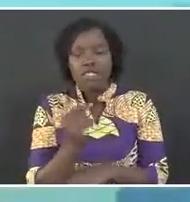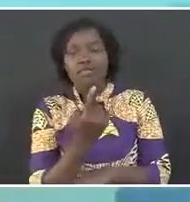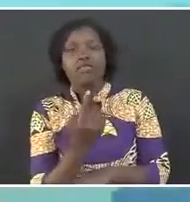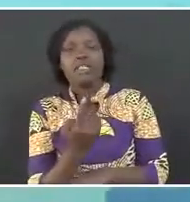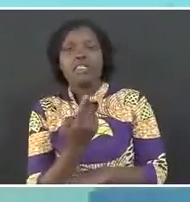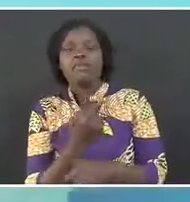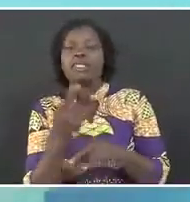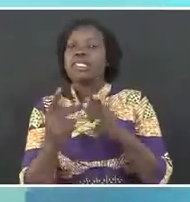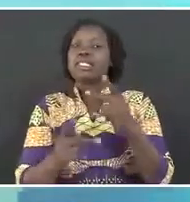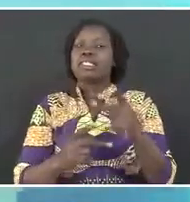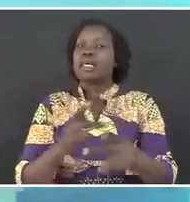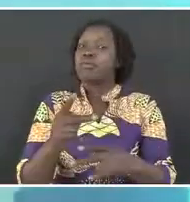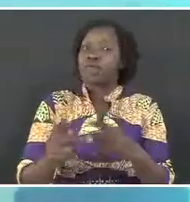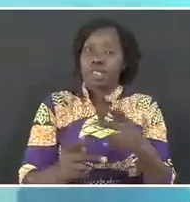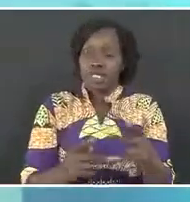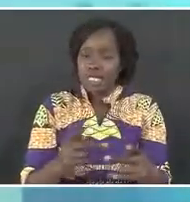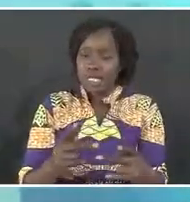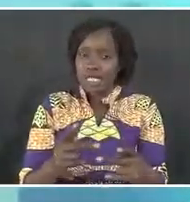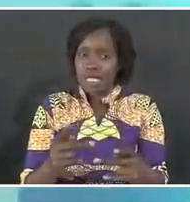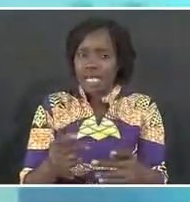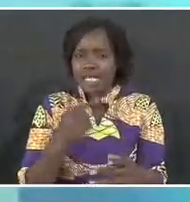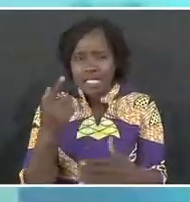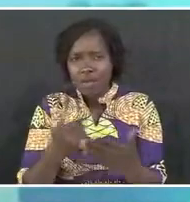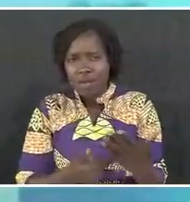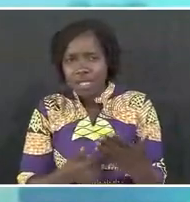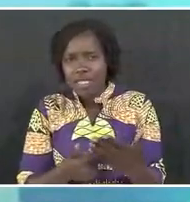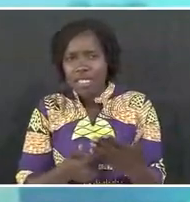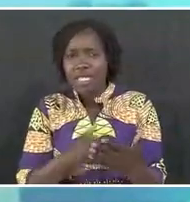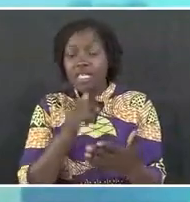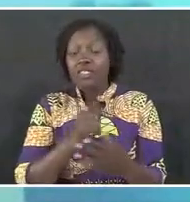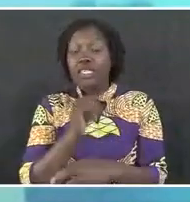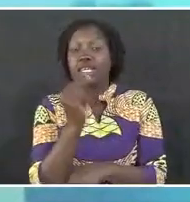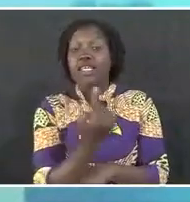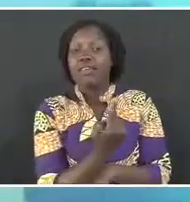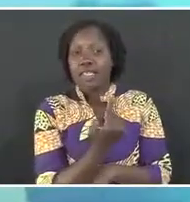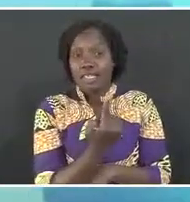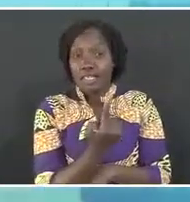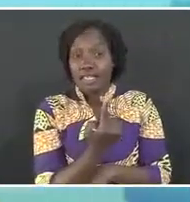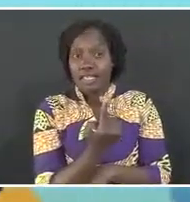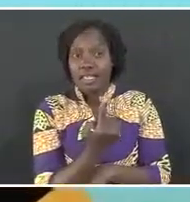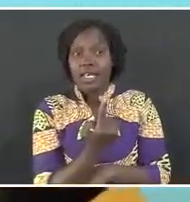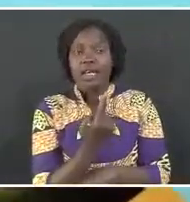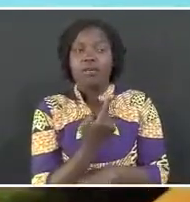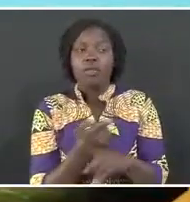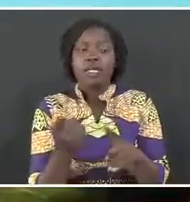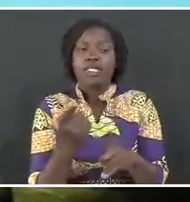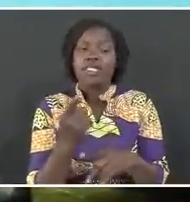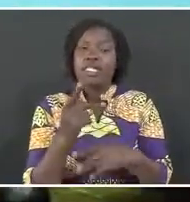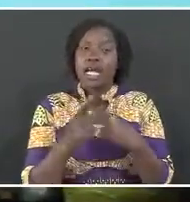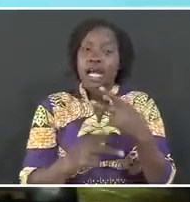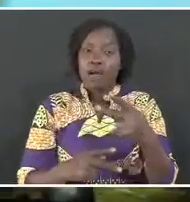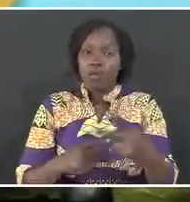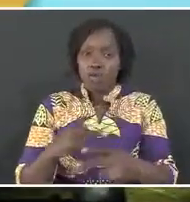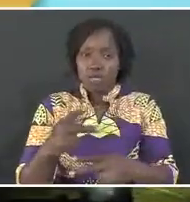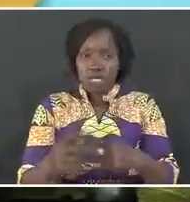it's a process. What did I say? Evangelism is not a? What is